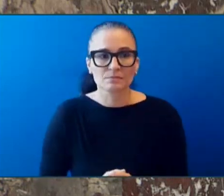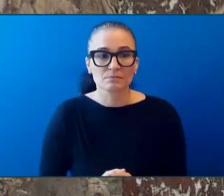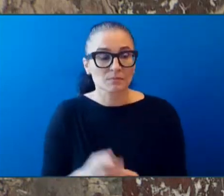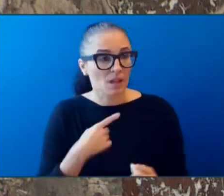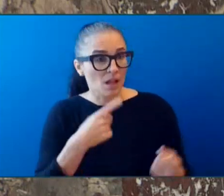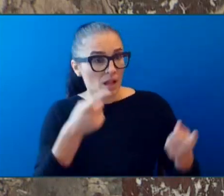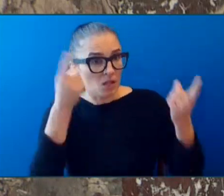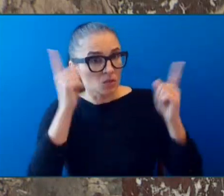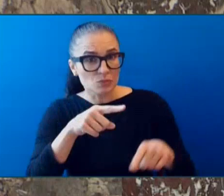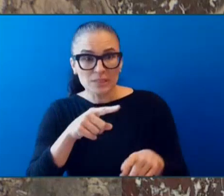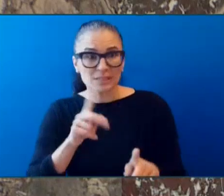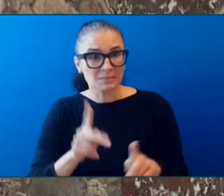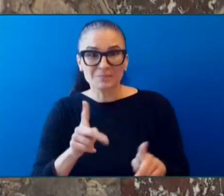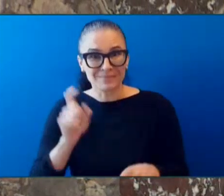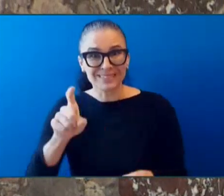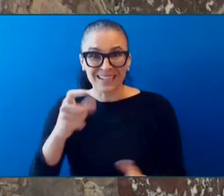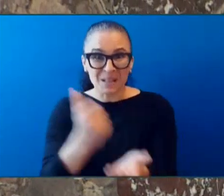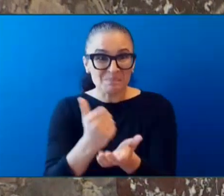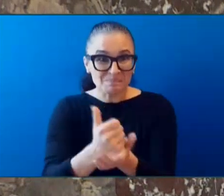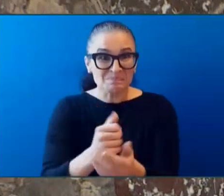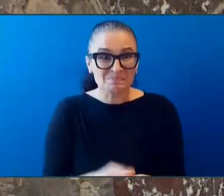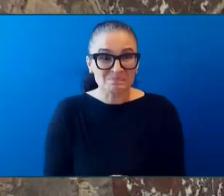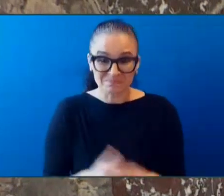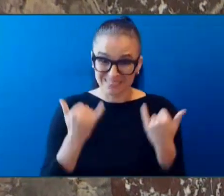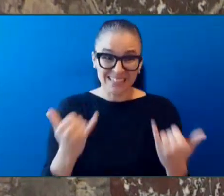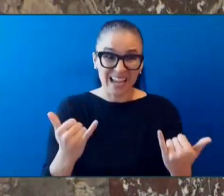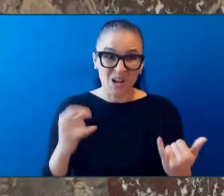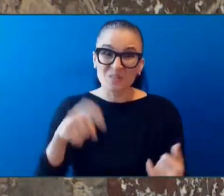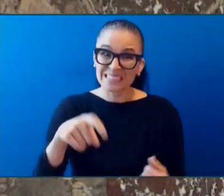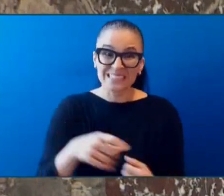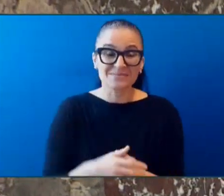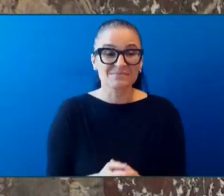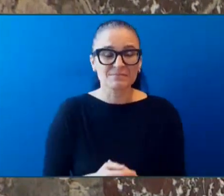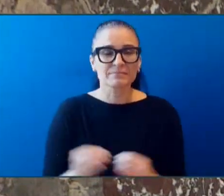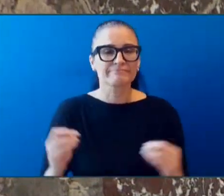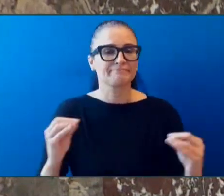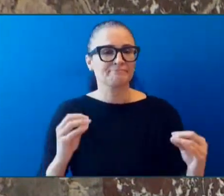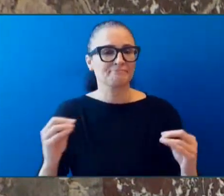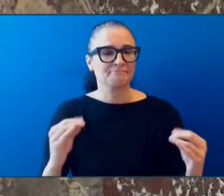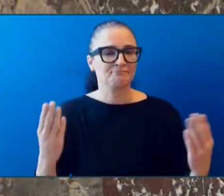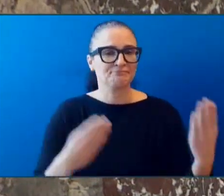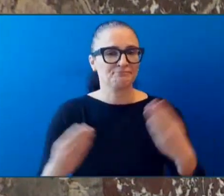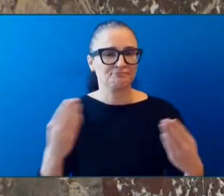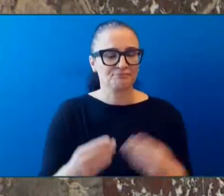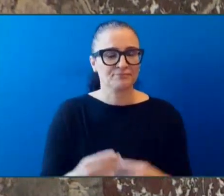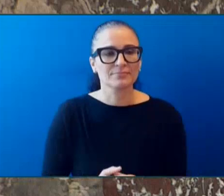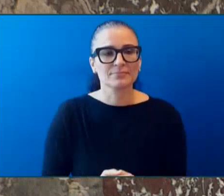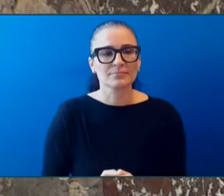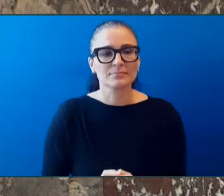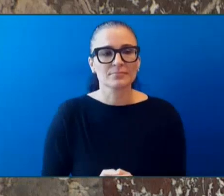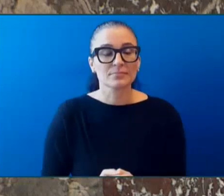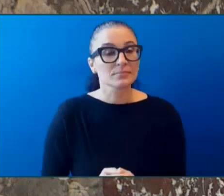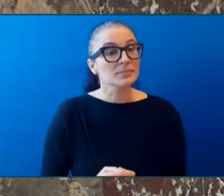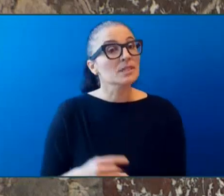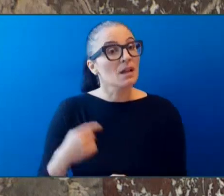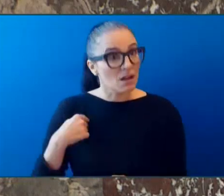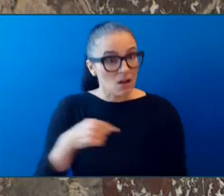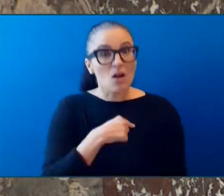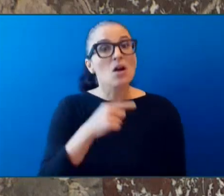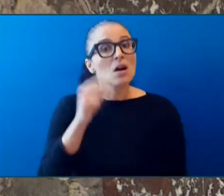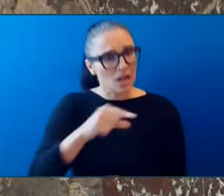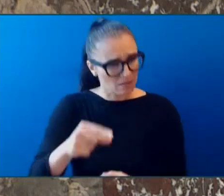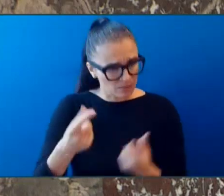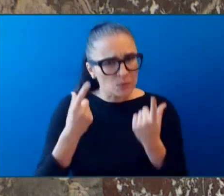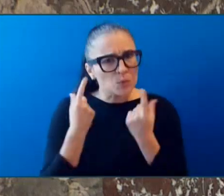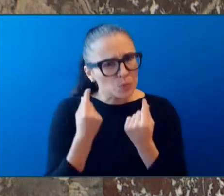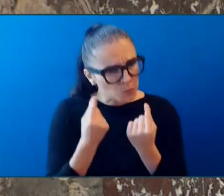now. Our government is taking action to provide affordability for people. We got to do more. And I sent a message